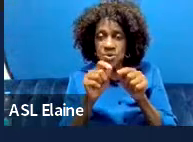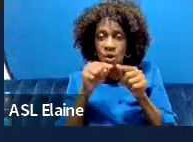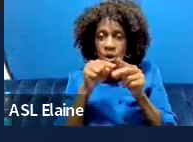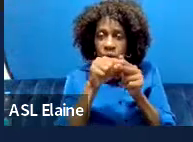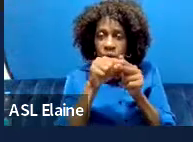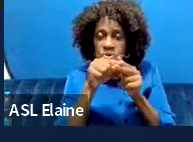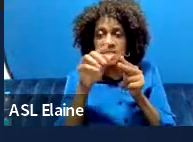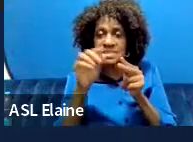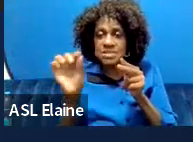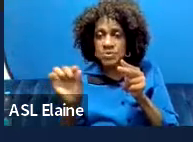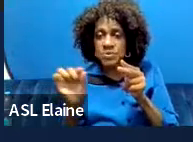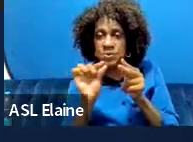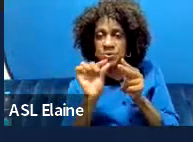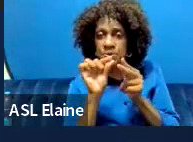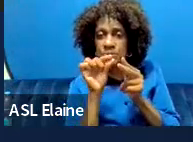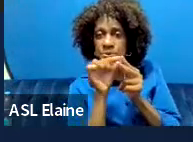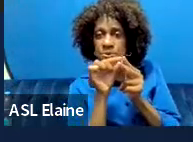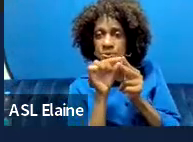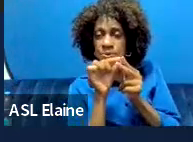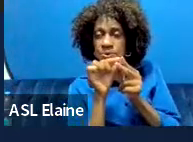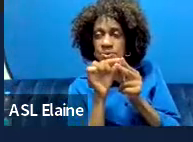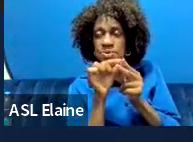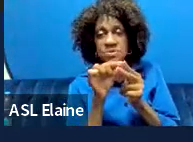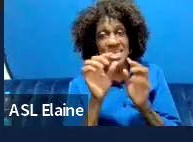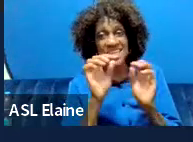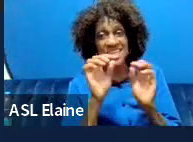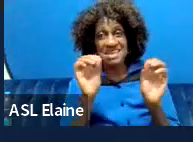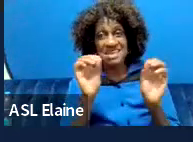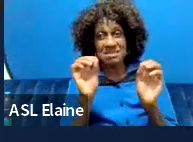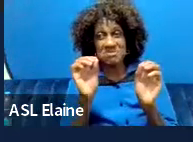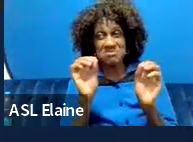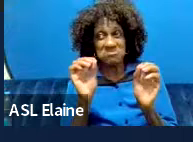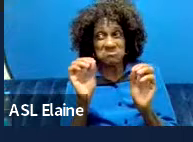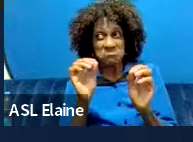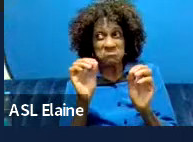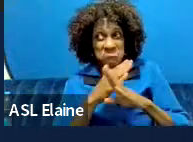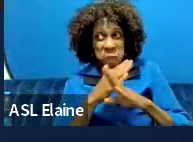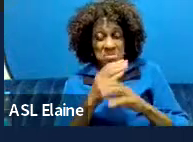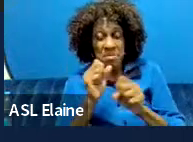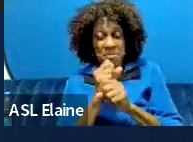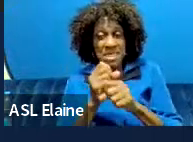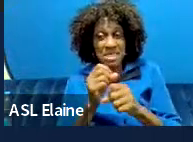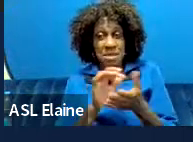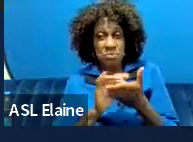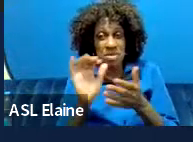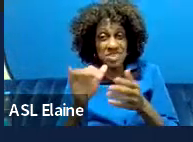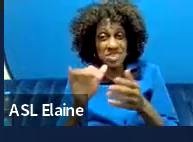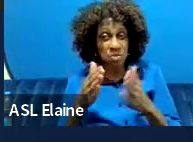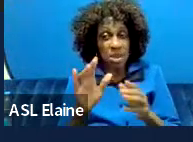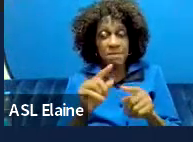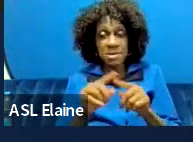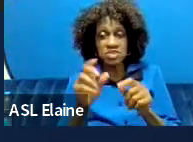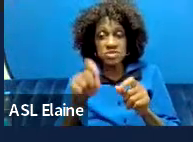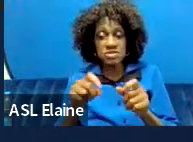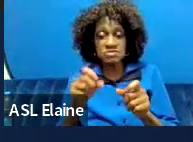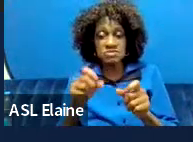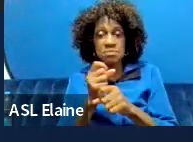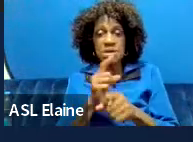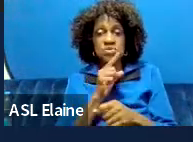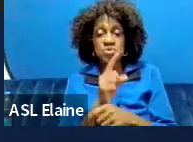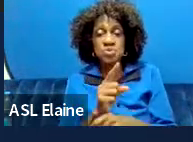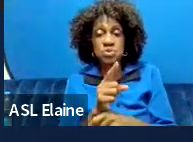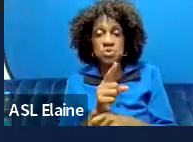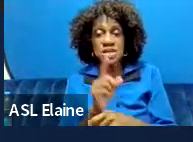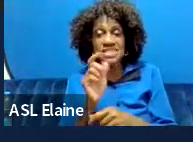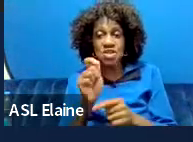holes. There's nothing that prohibits making Braille that way, but you do have to make sure, or whoever's doing it has to make sure